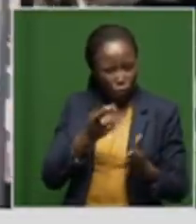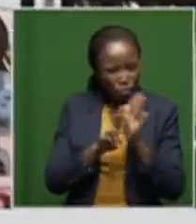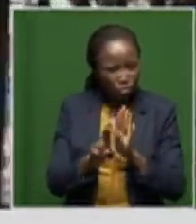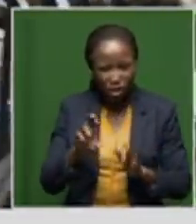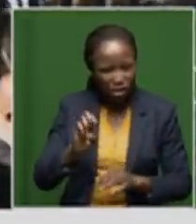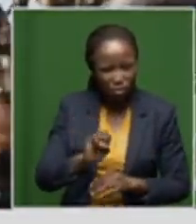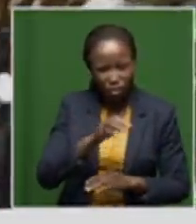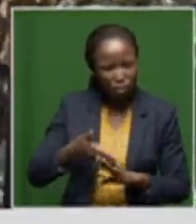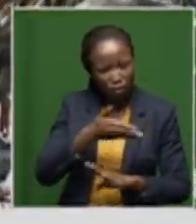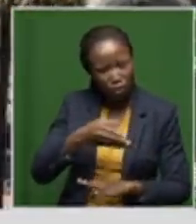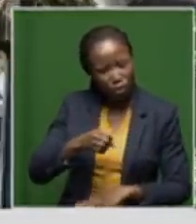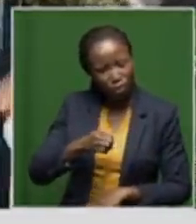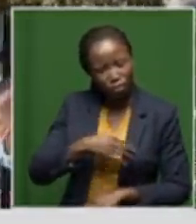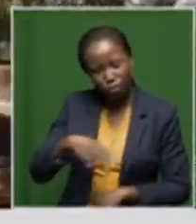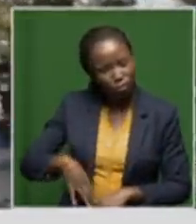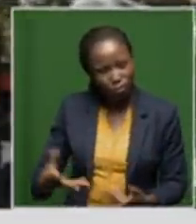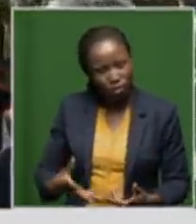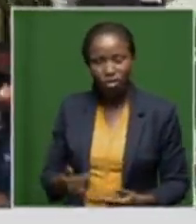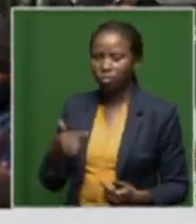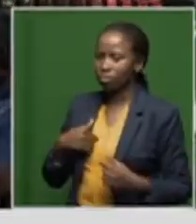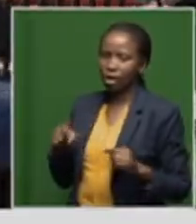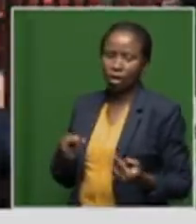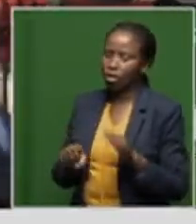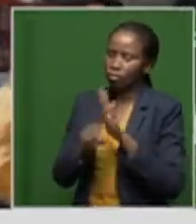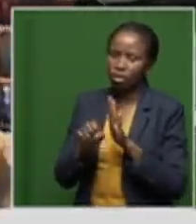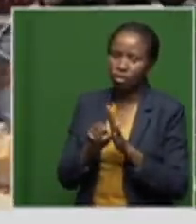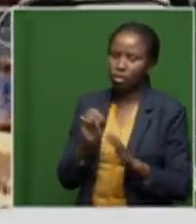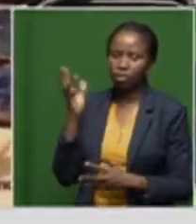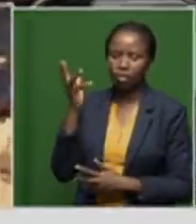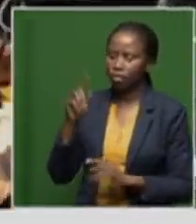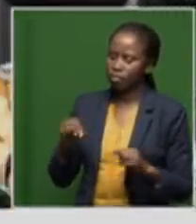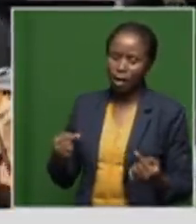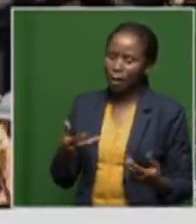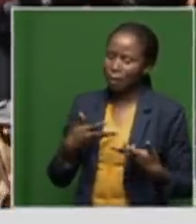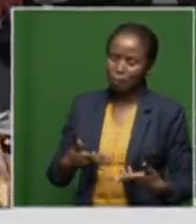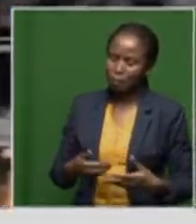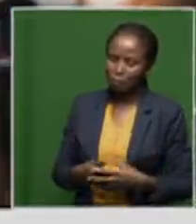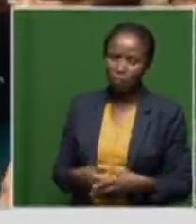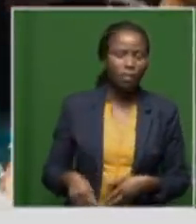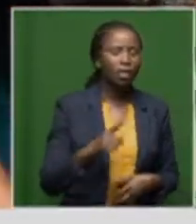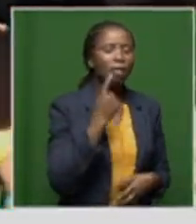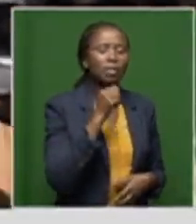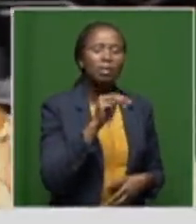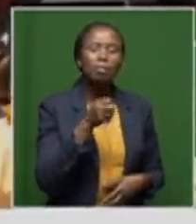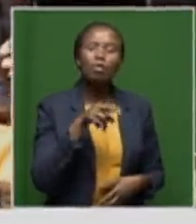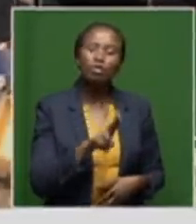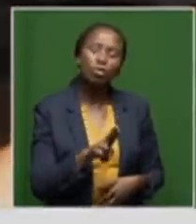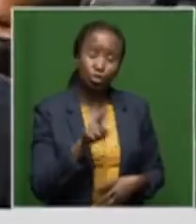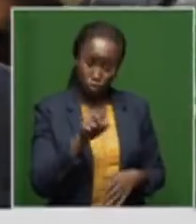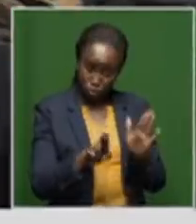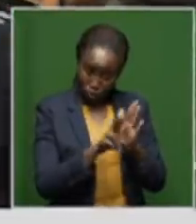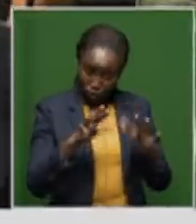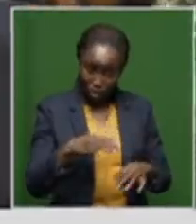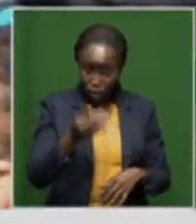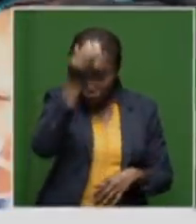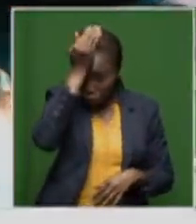president. I'm not allowed to speak to the media about the case that I'm involved in. Mr. Mpofu, as you representing Mr. Zuma,